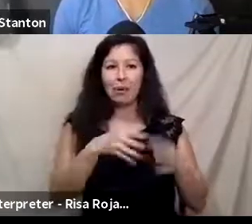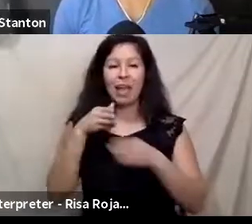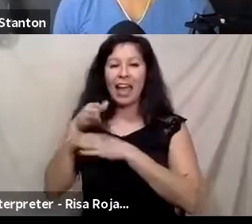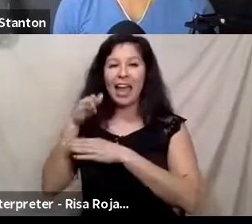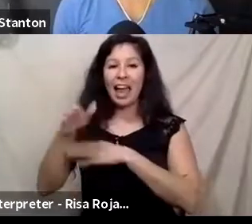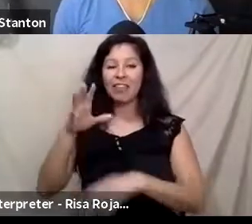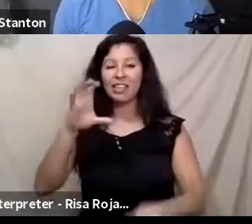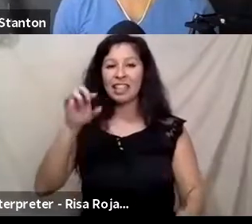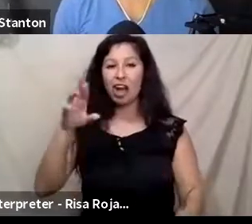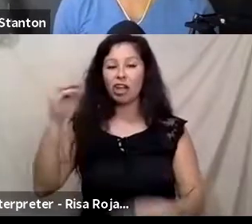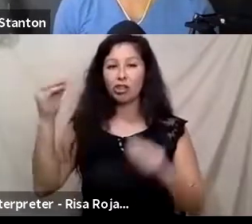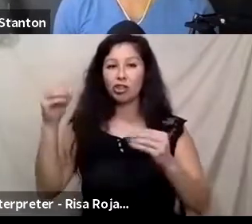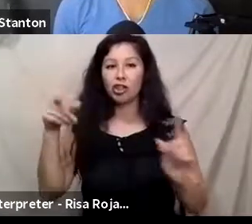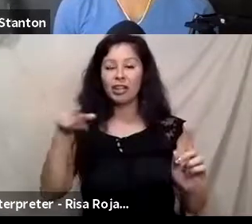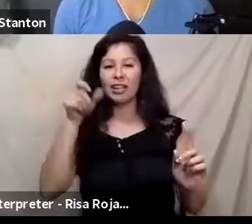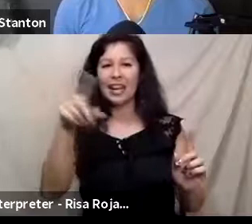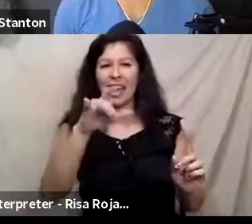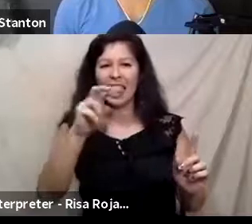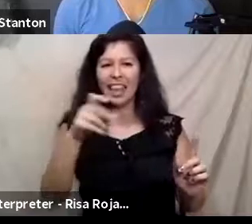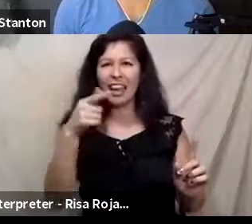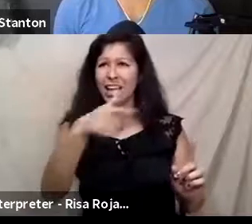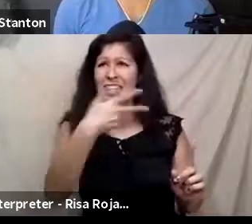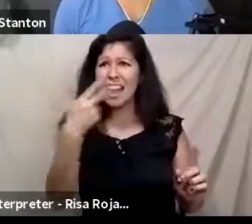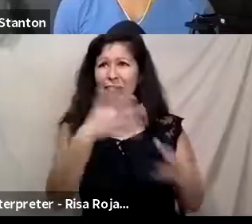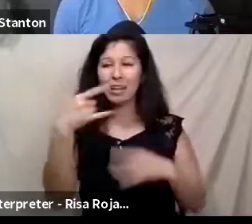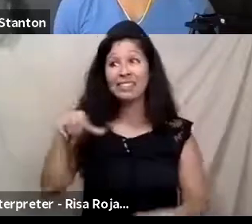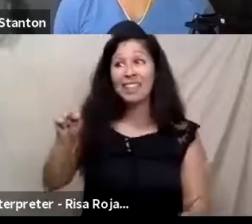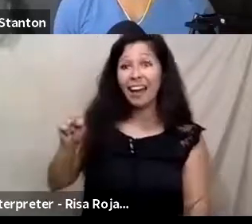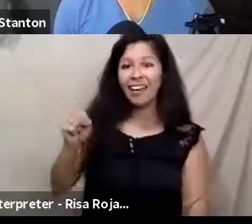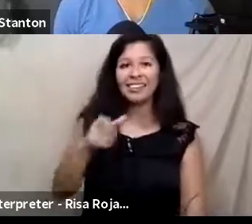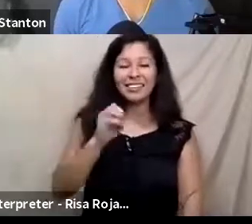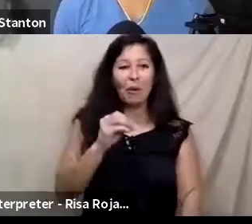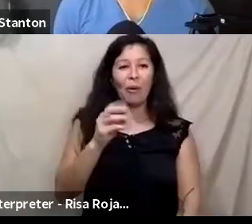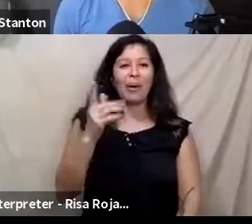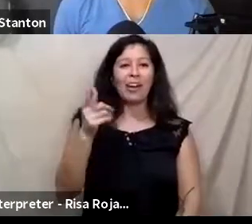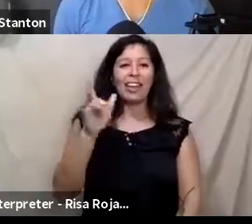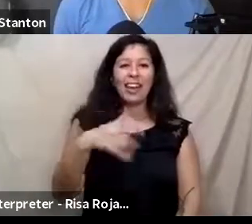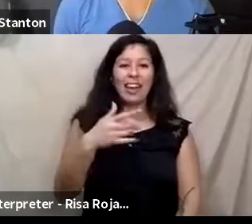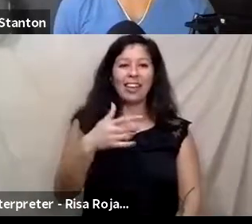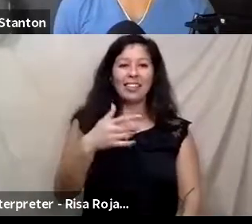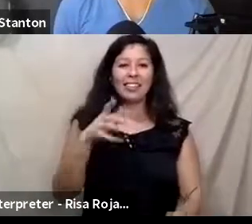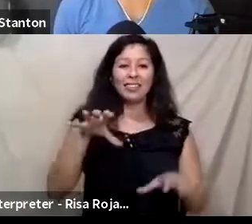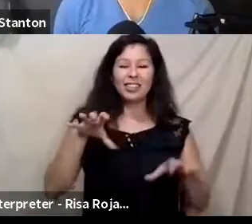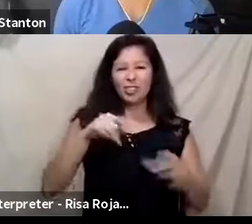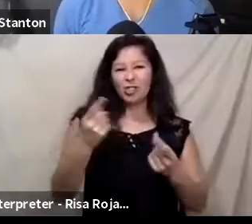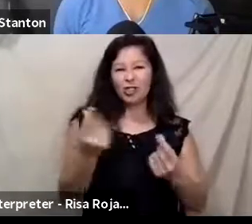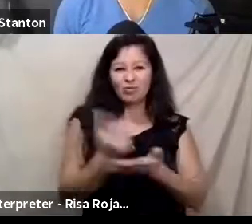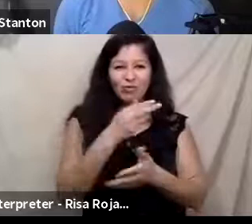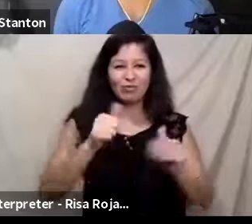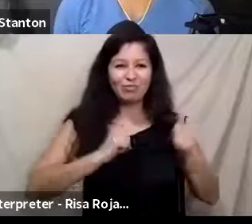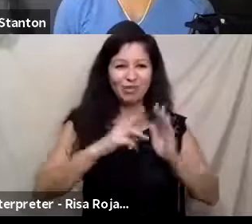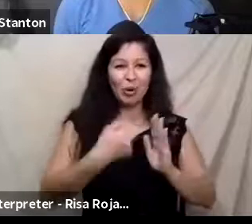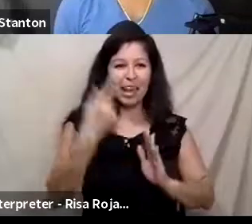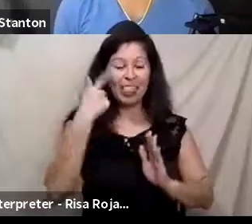Elaine, Winona is Native American? And she's like, yeah, you know, so it was to get to go to do those things and think we're going to